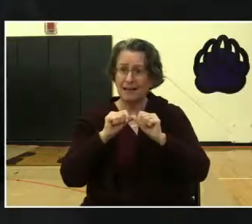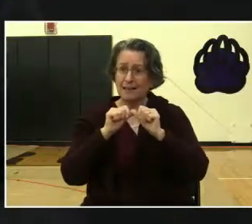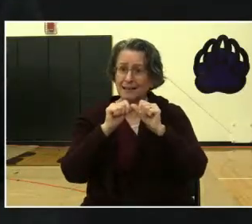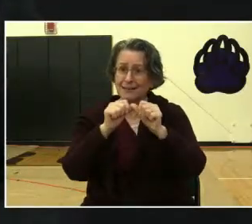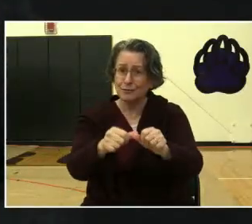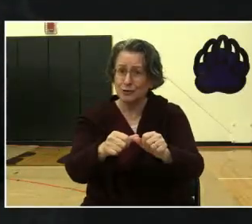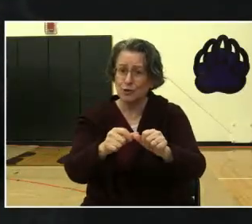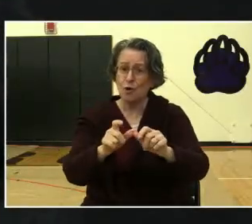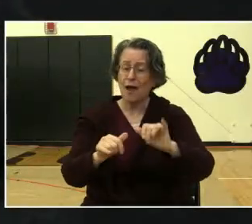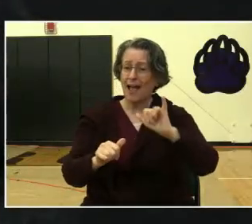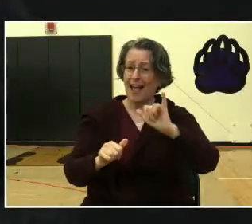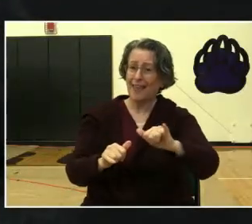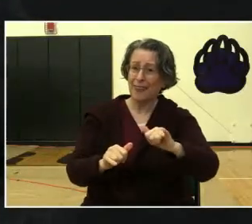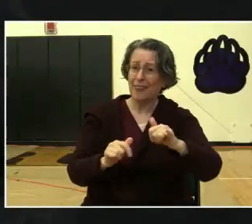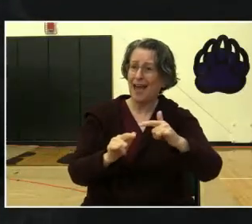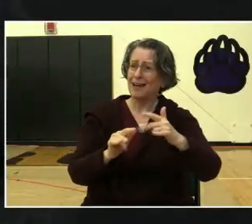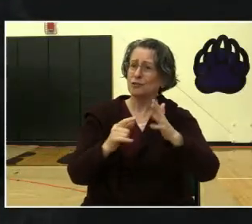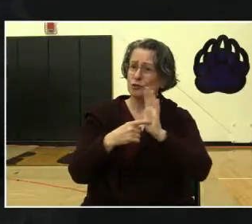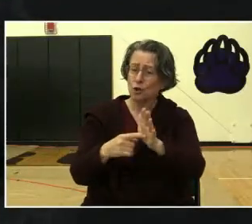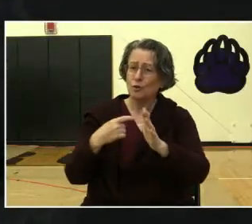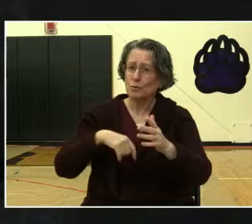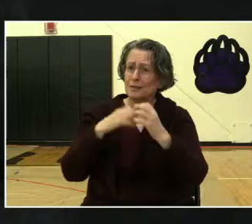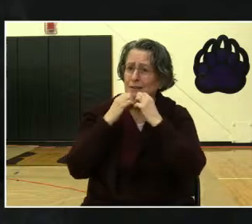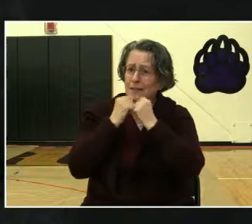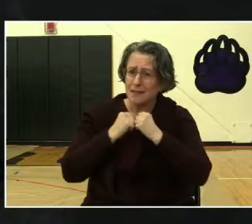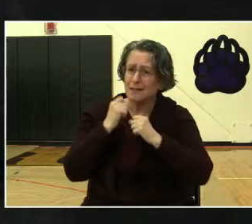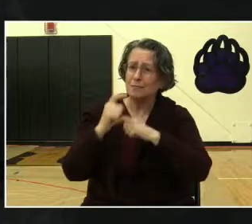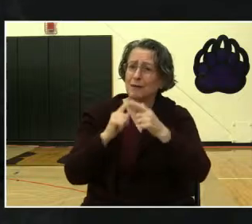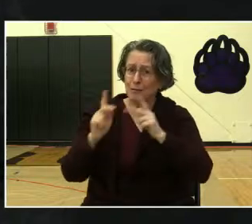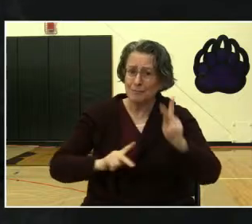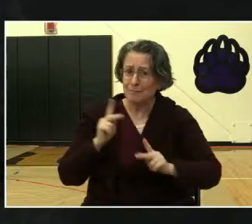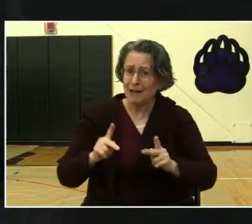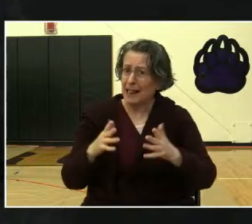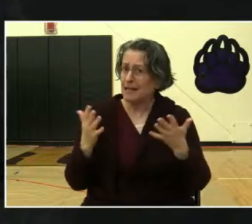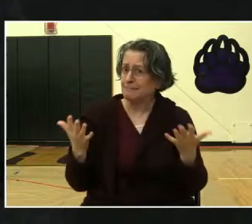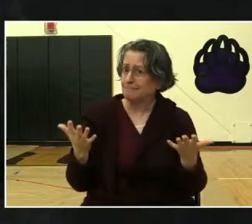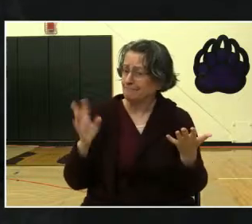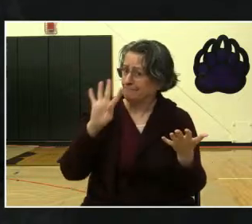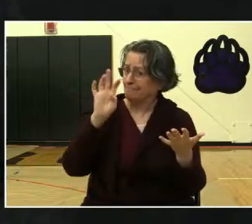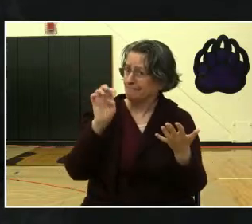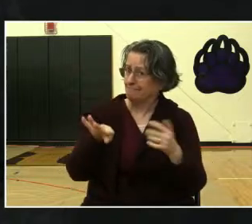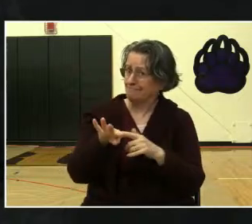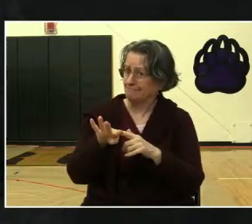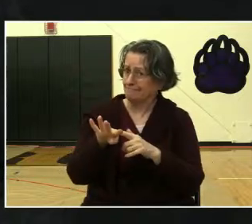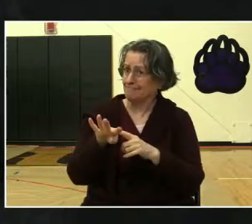you question is on the budget article $22